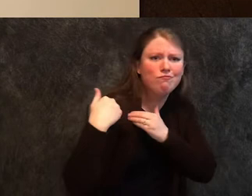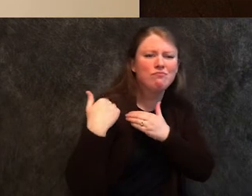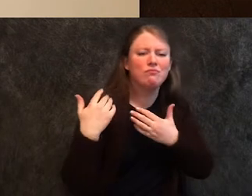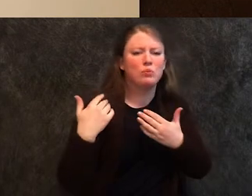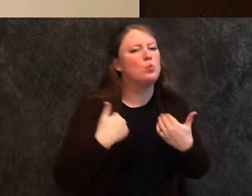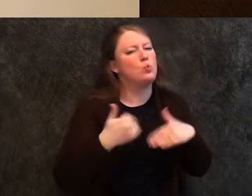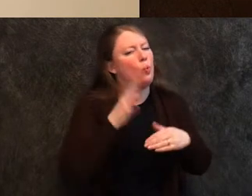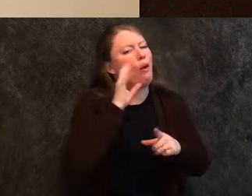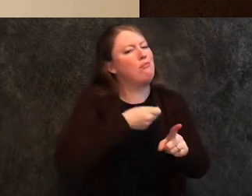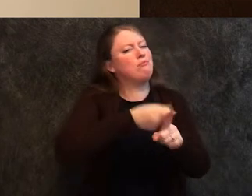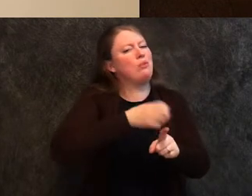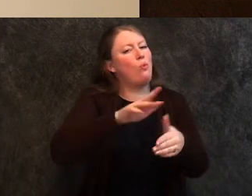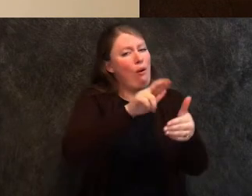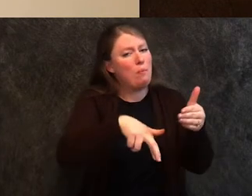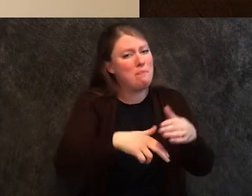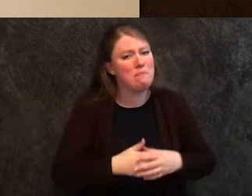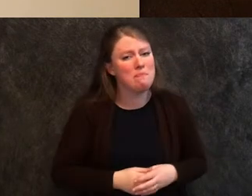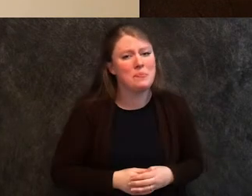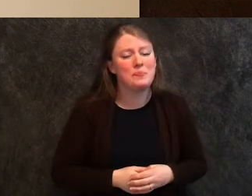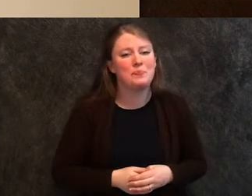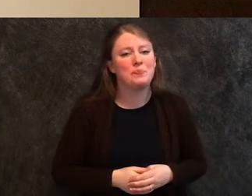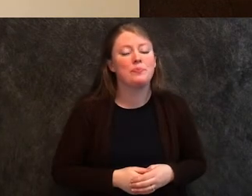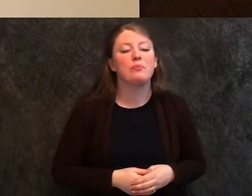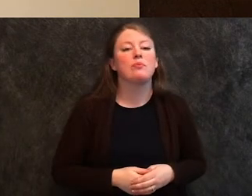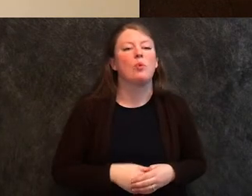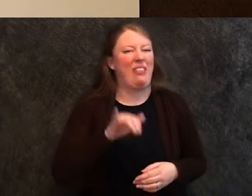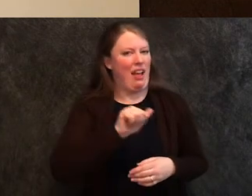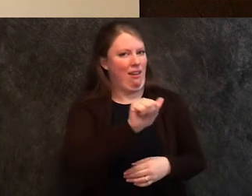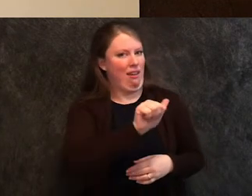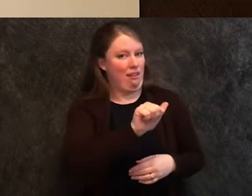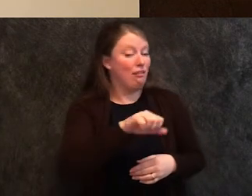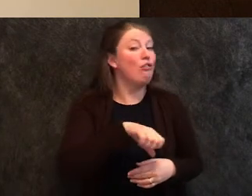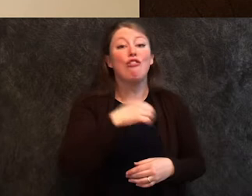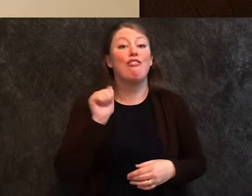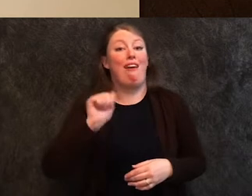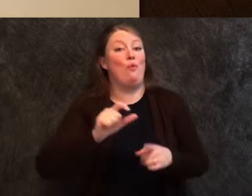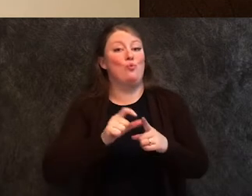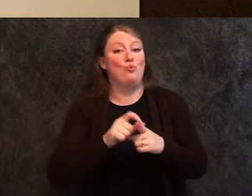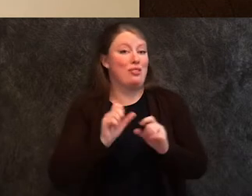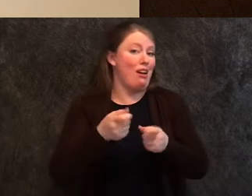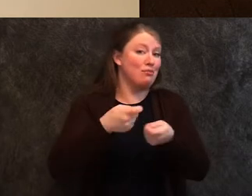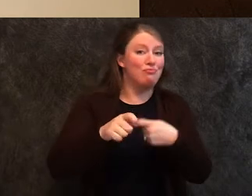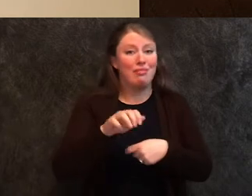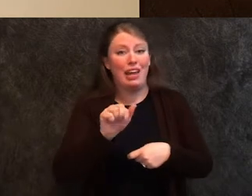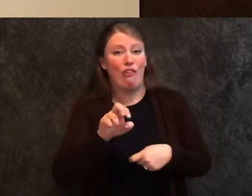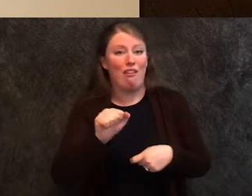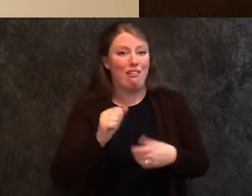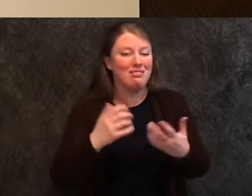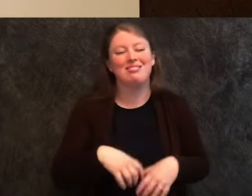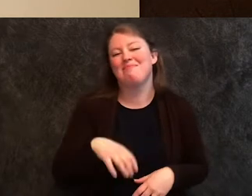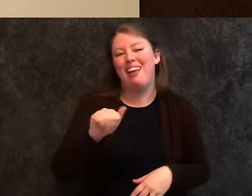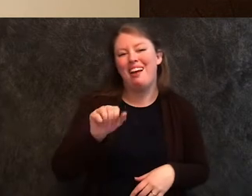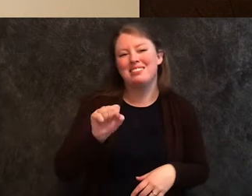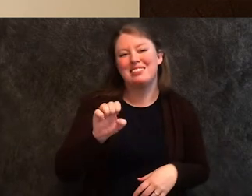change your outcomes, right? And then the other thing was assessment, was a nice big A word. It's like, am I making